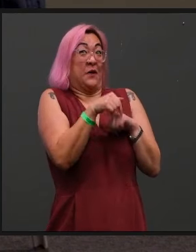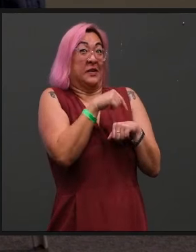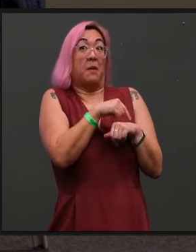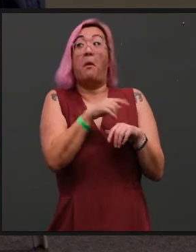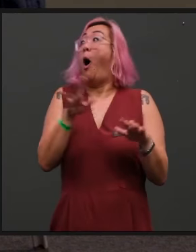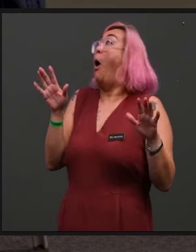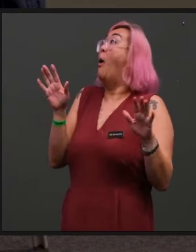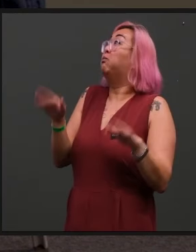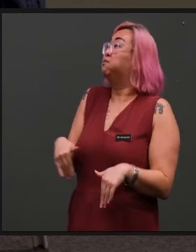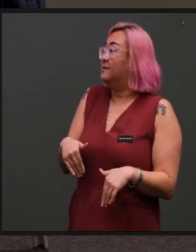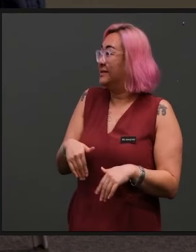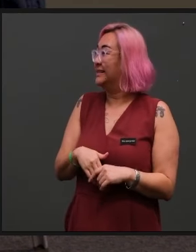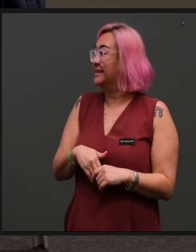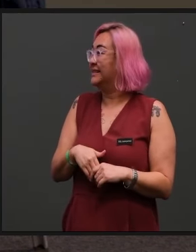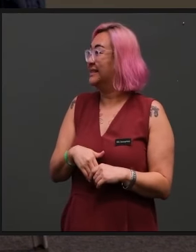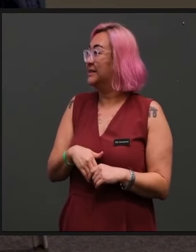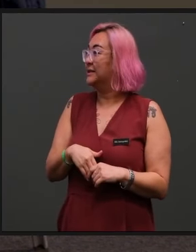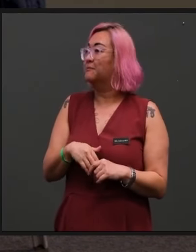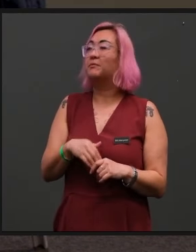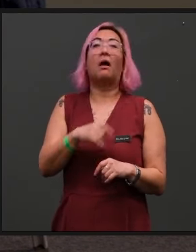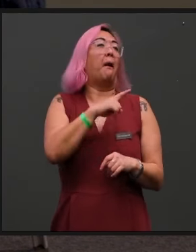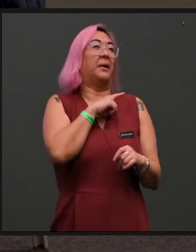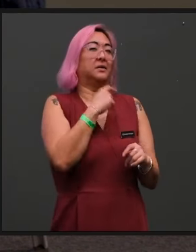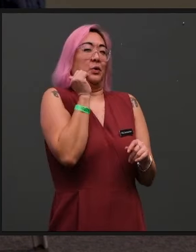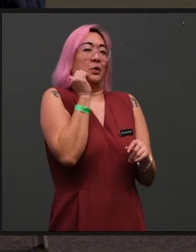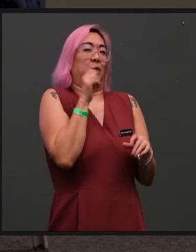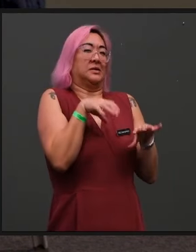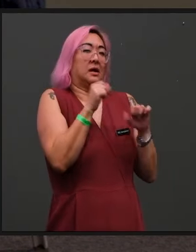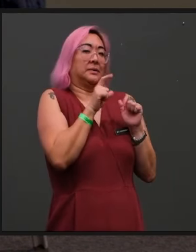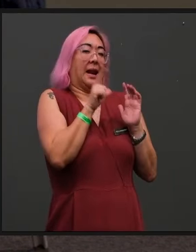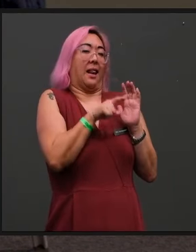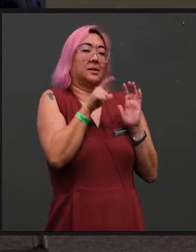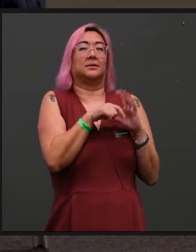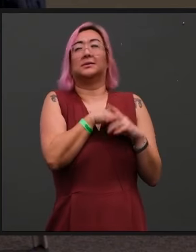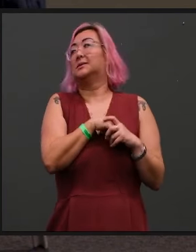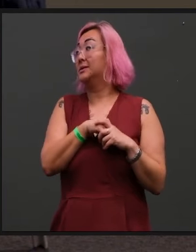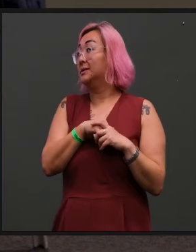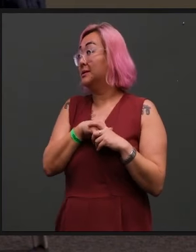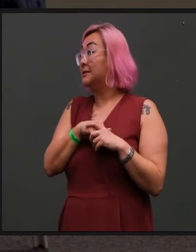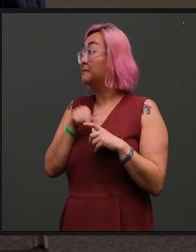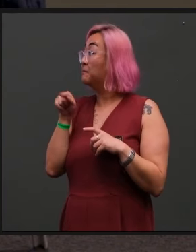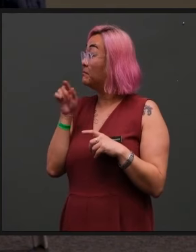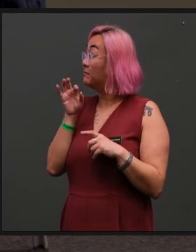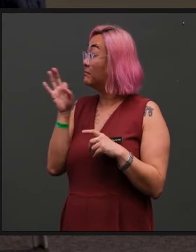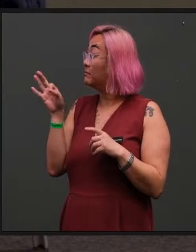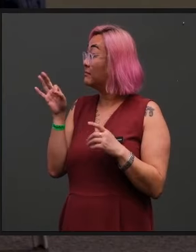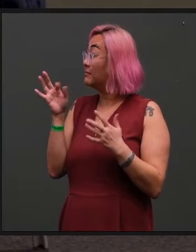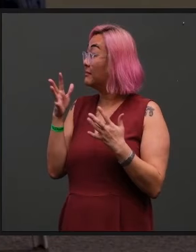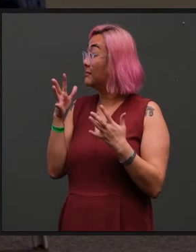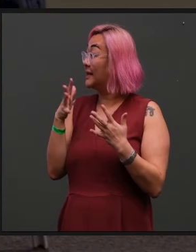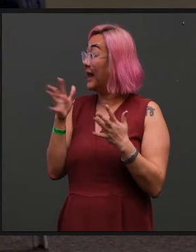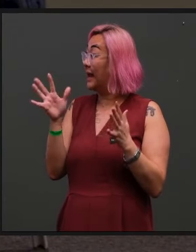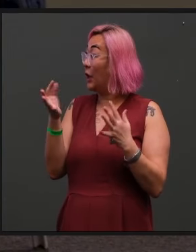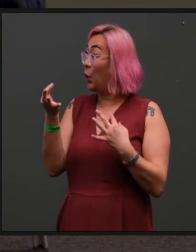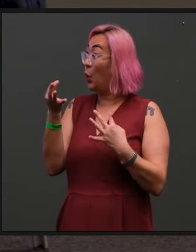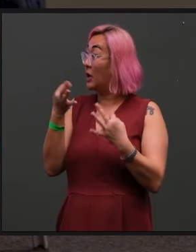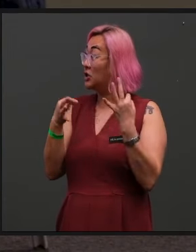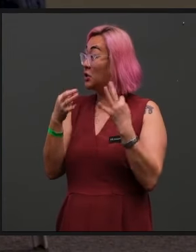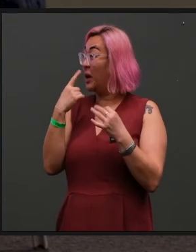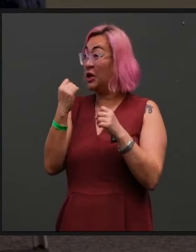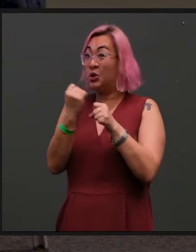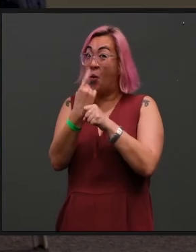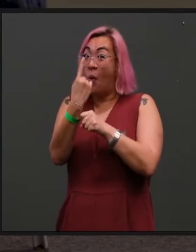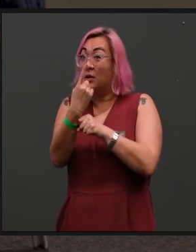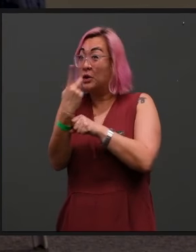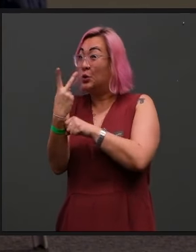Okay. It's because of the gap between. Do we have time for any questions? A couple of quick questions. Excuse You do me. one. I was going